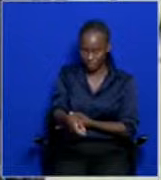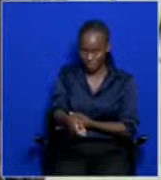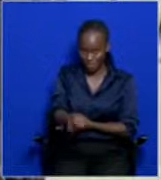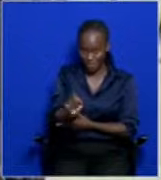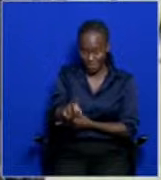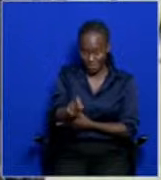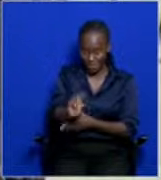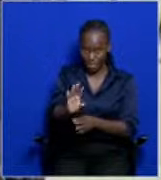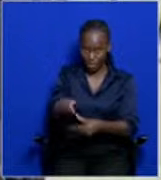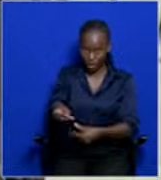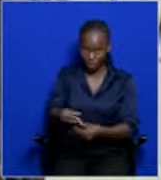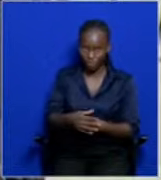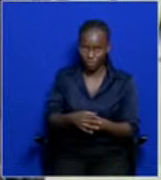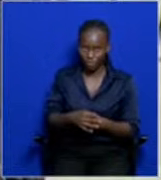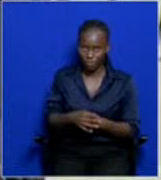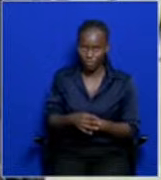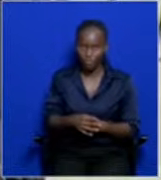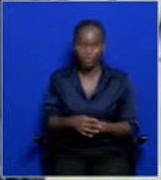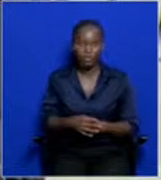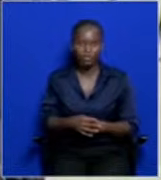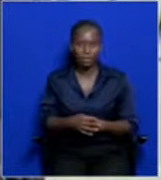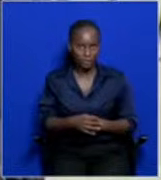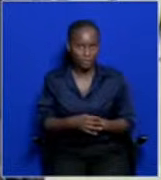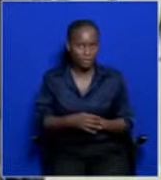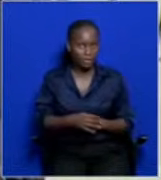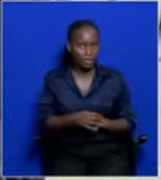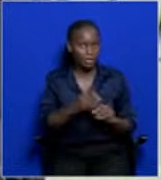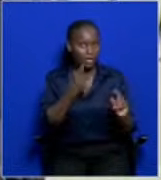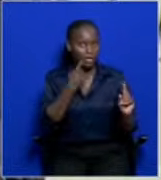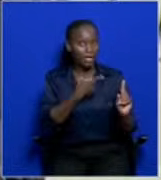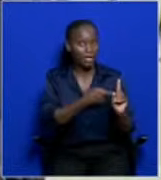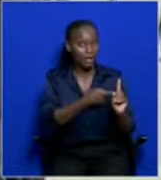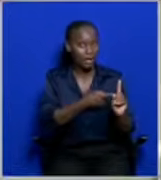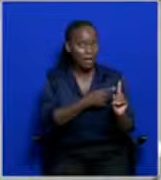Mr. Magagula, you understand? Look